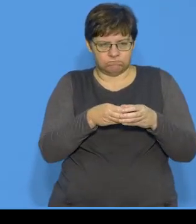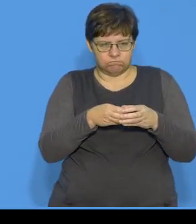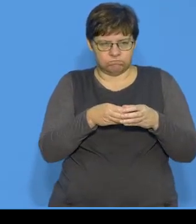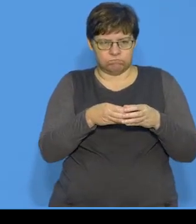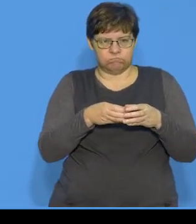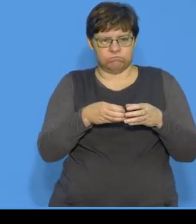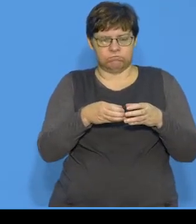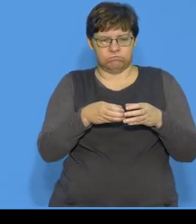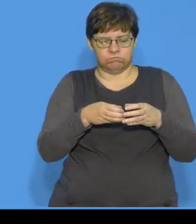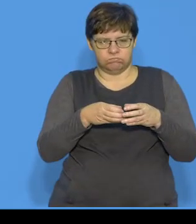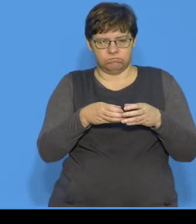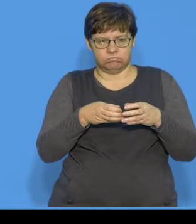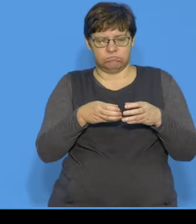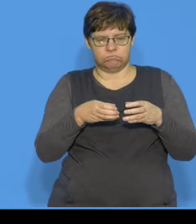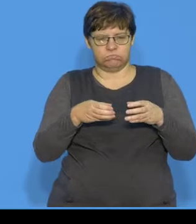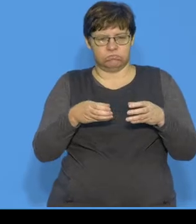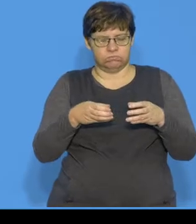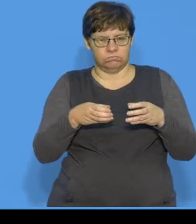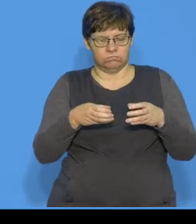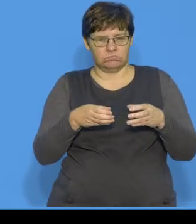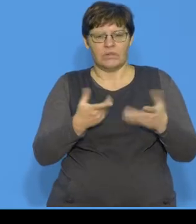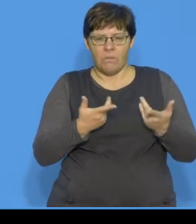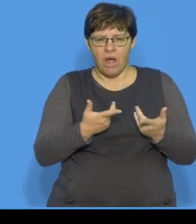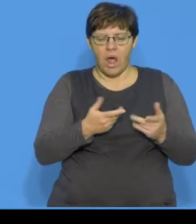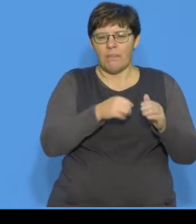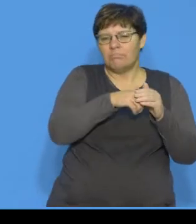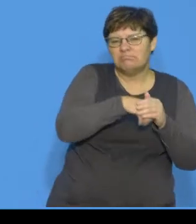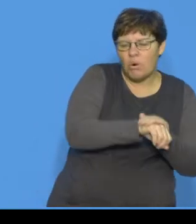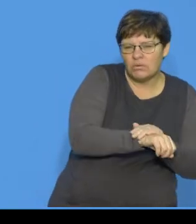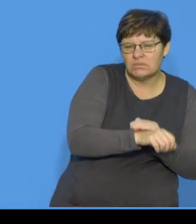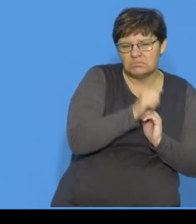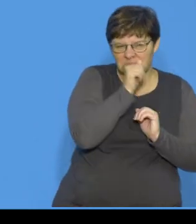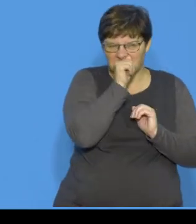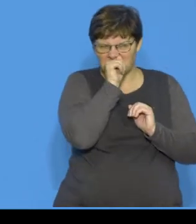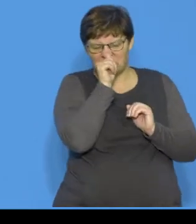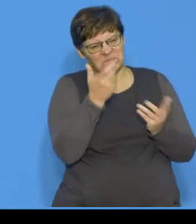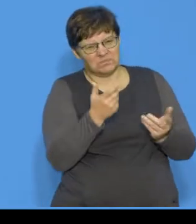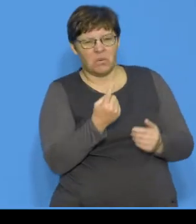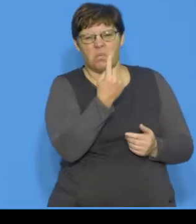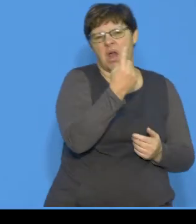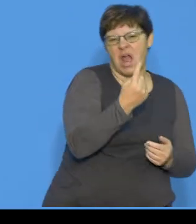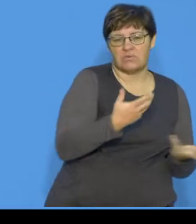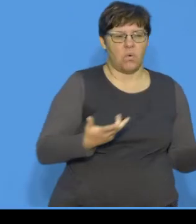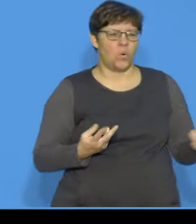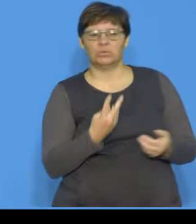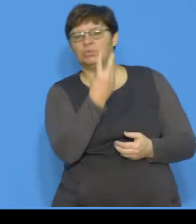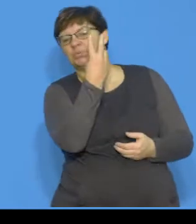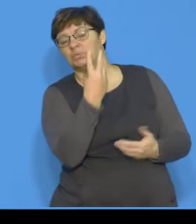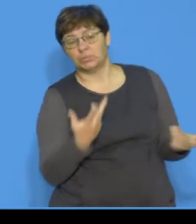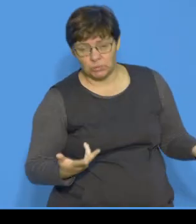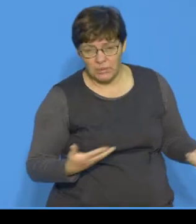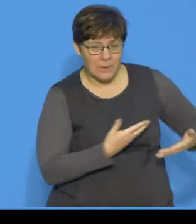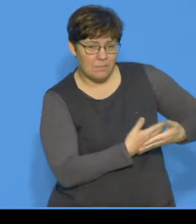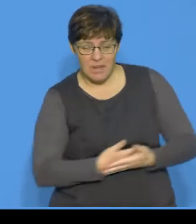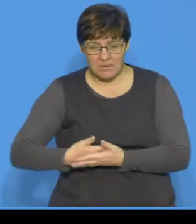larger. Small number of offspring at a time. Humans only reproduced 1 or 2 maximum babies